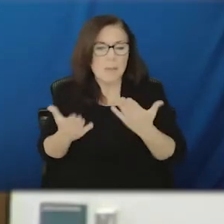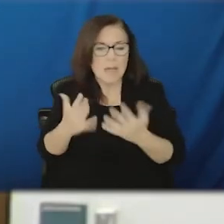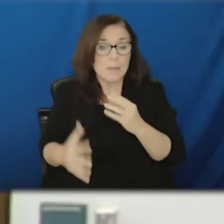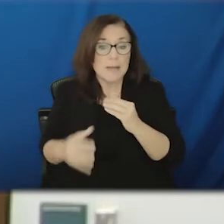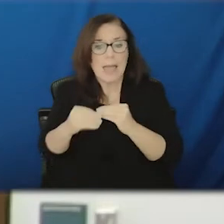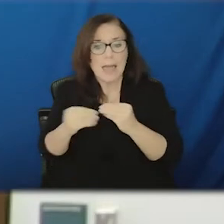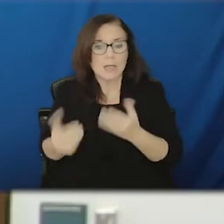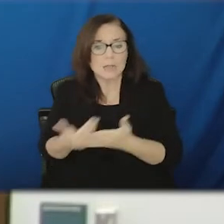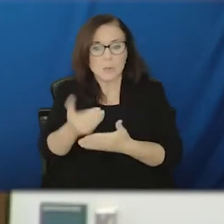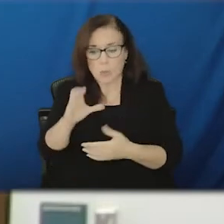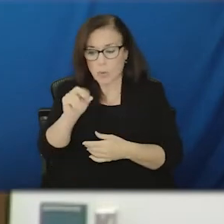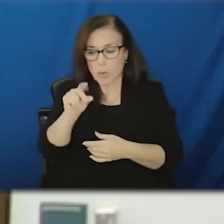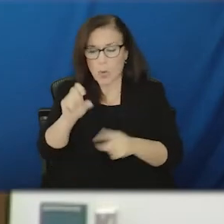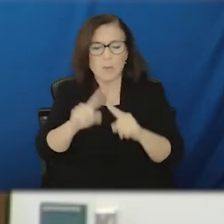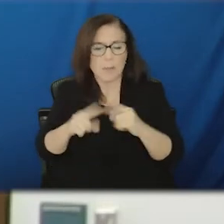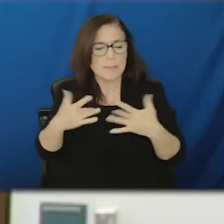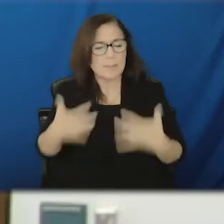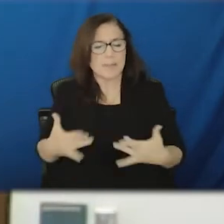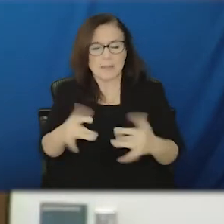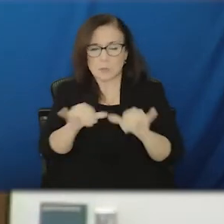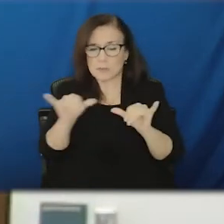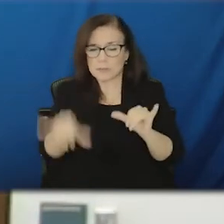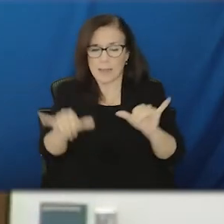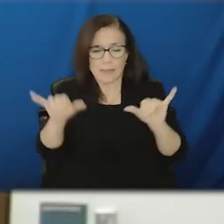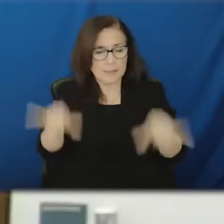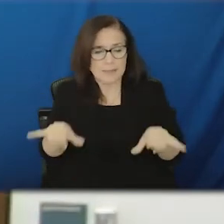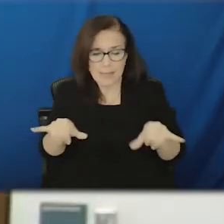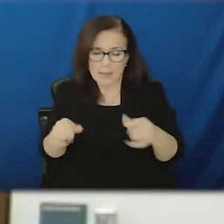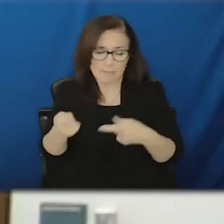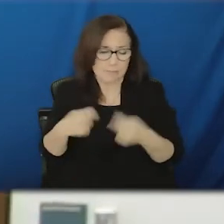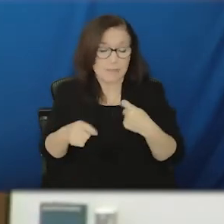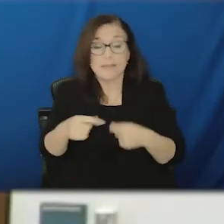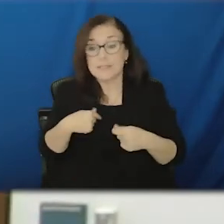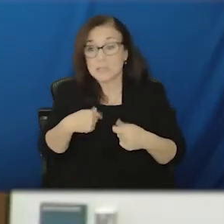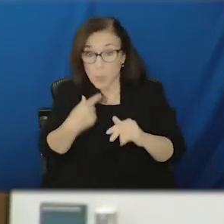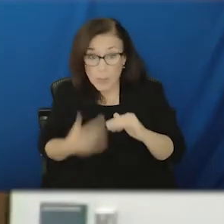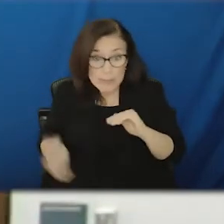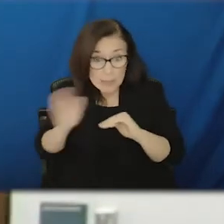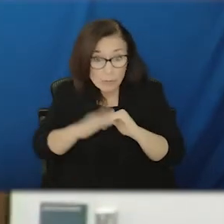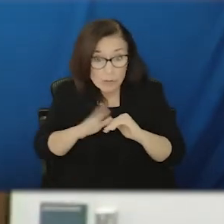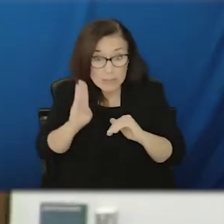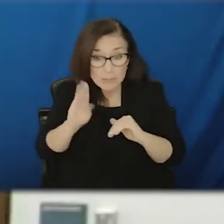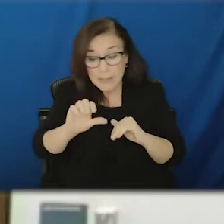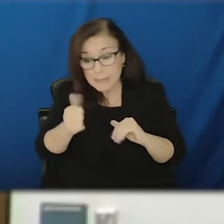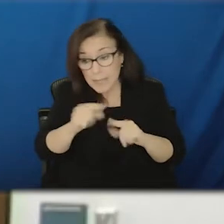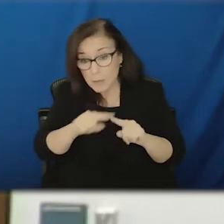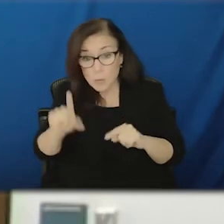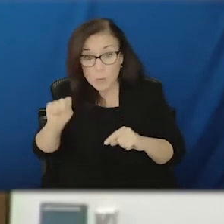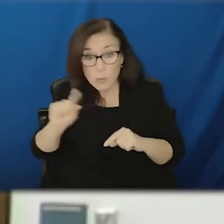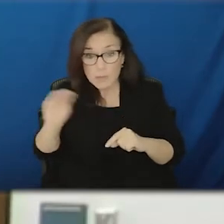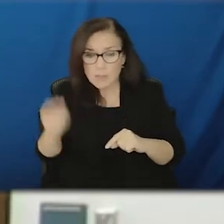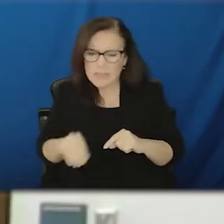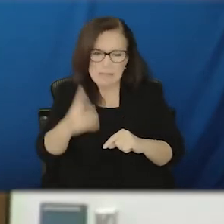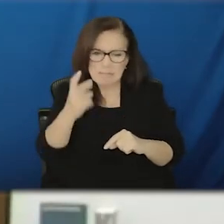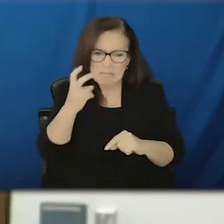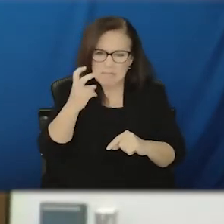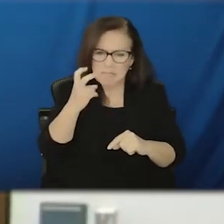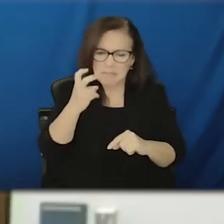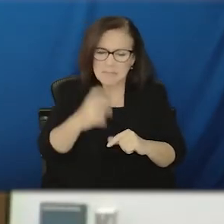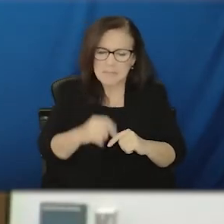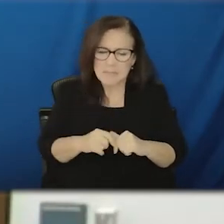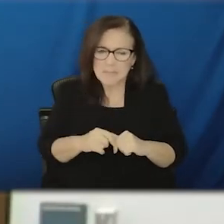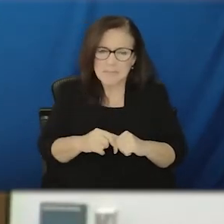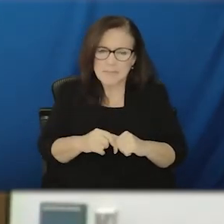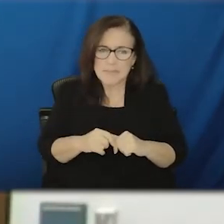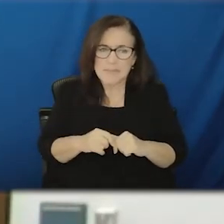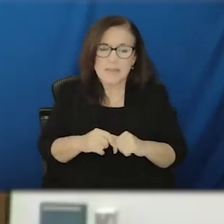title. So I don't think it's increased it by 10 or 20% necessarily. It might be someone that,